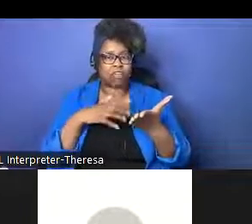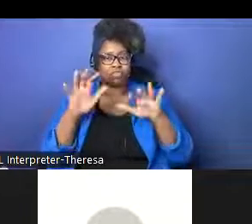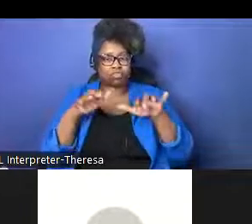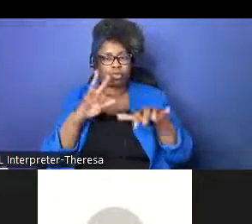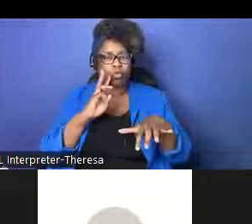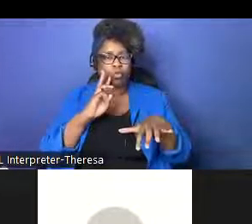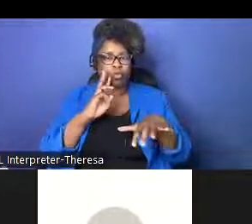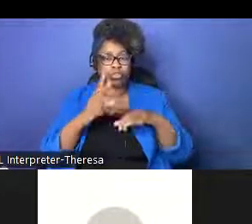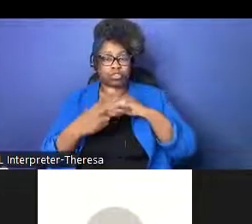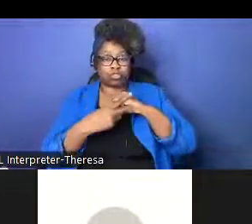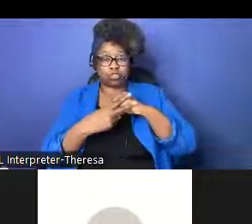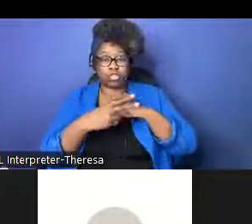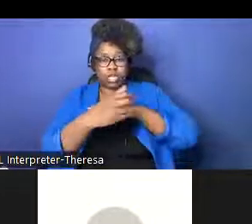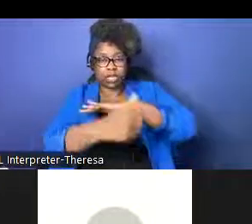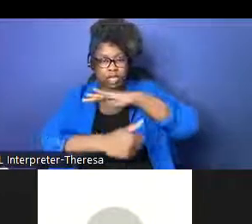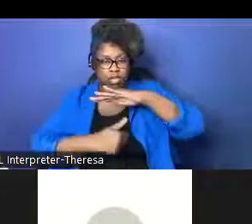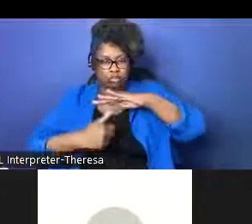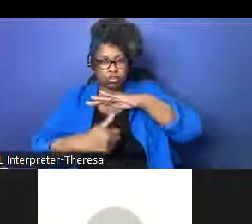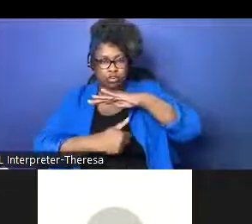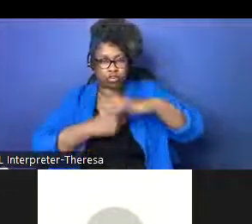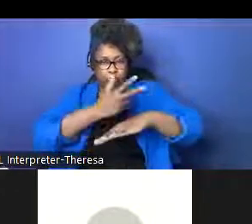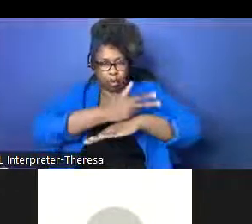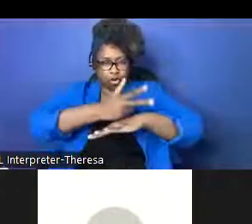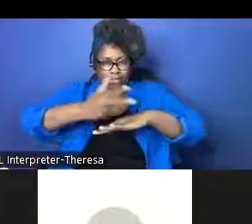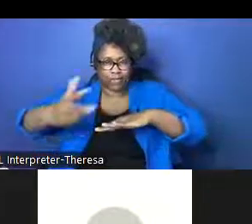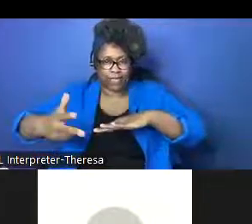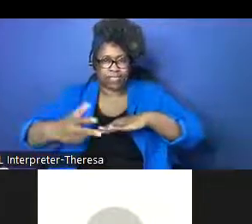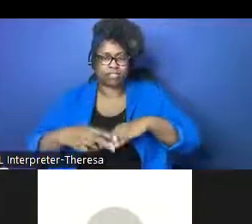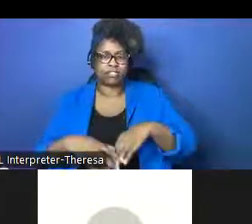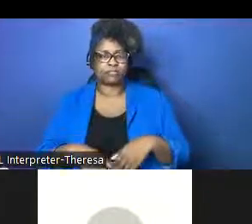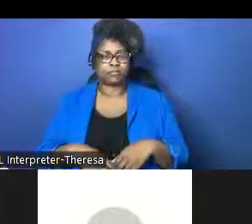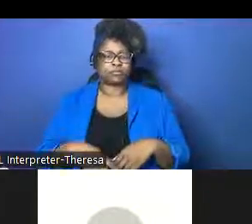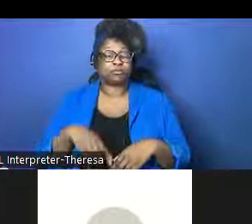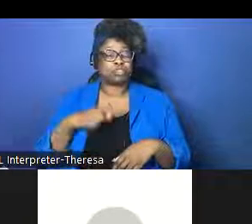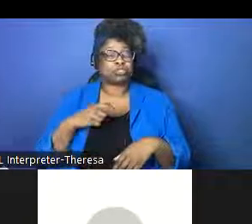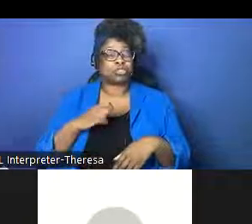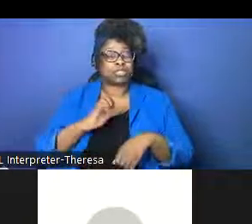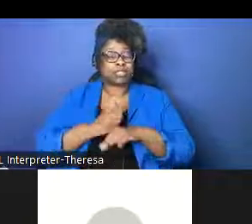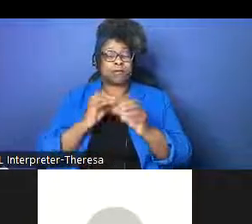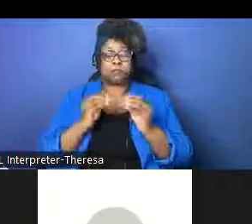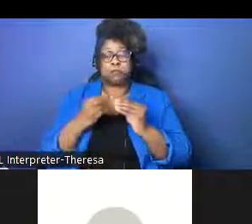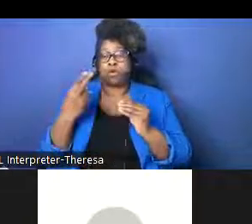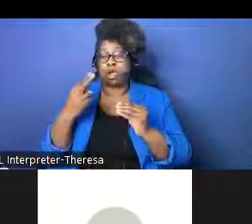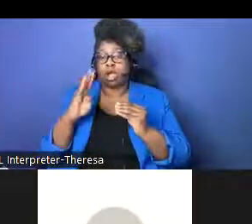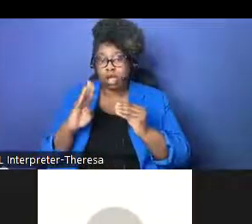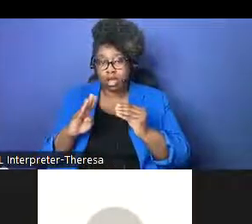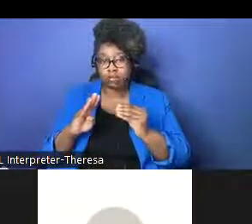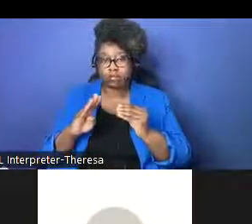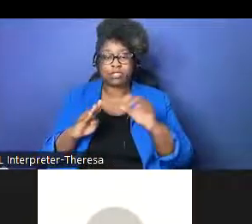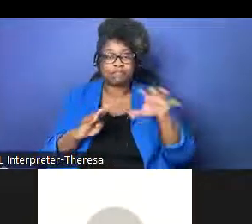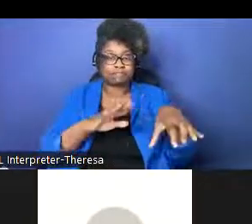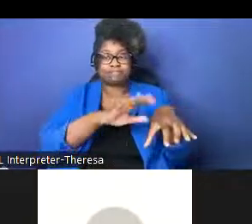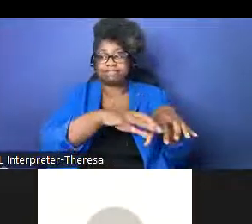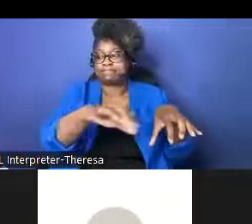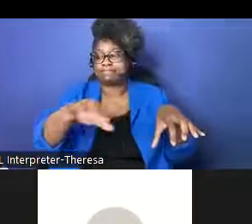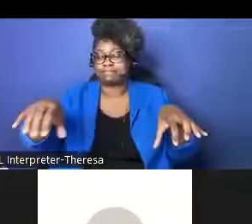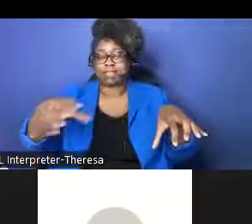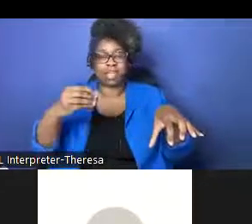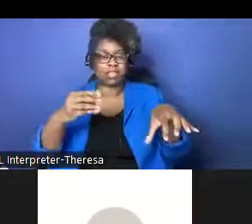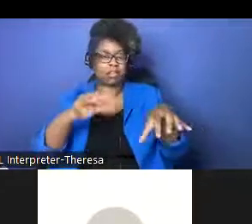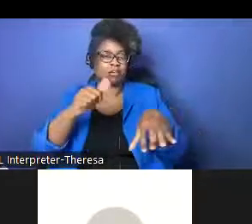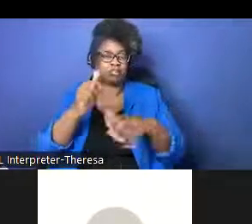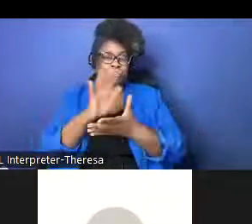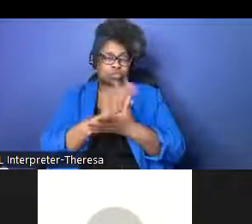beneath the parking lot. So the city could work to create additional hubs across the city in other schools, places